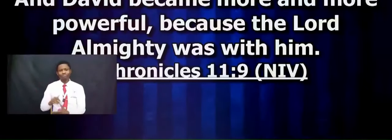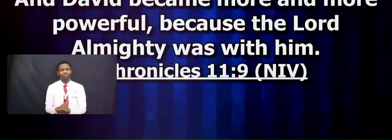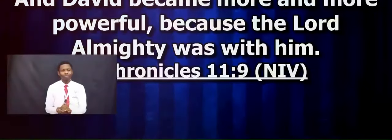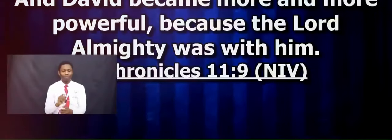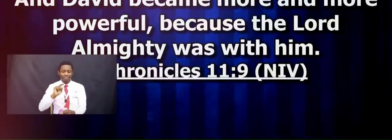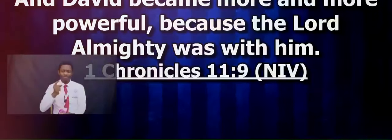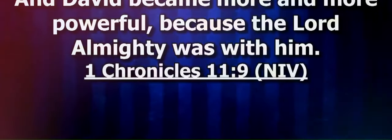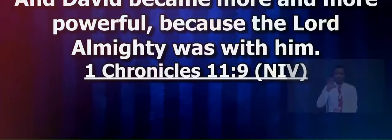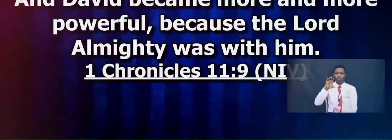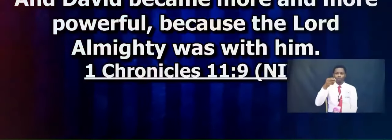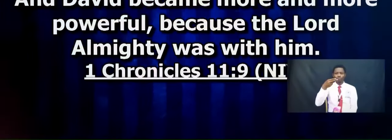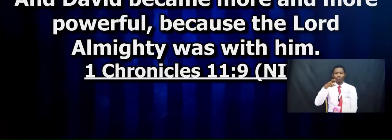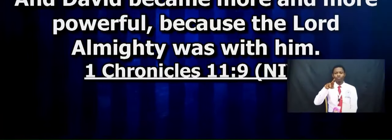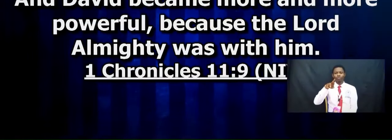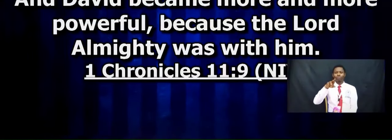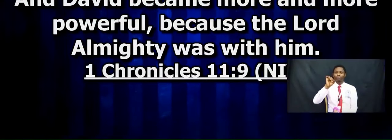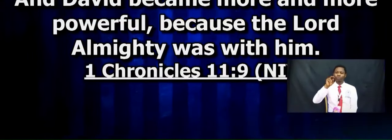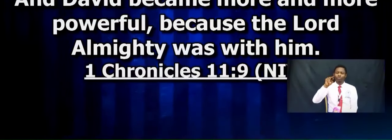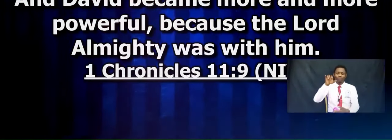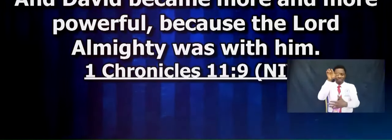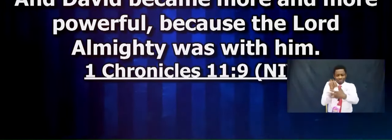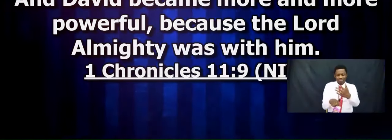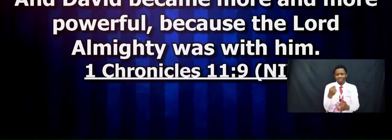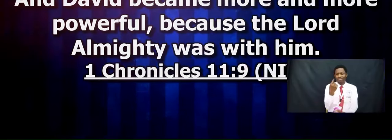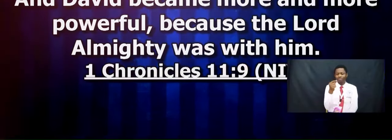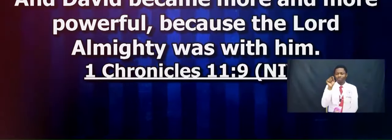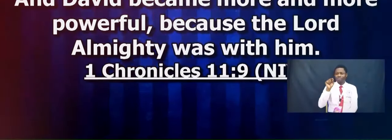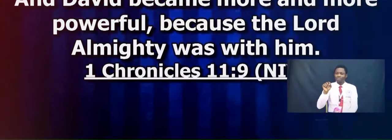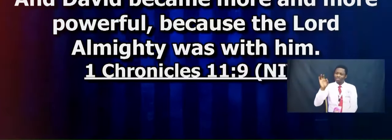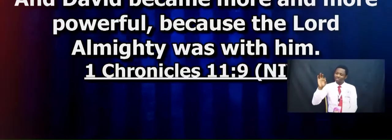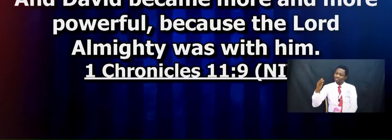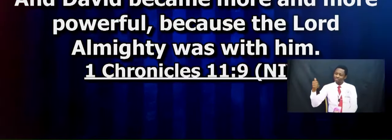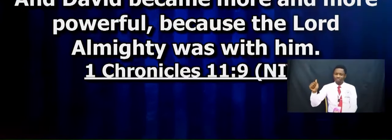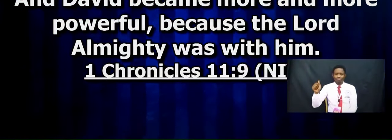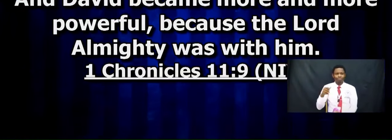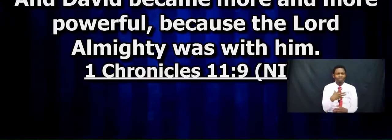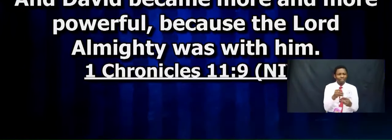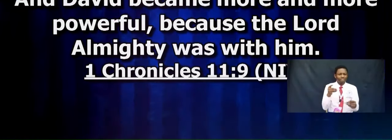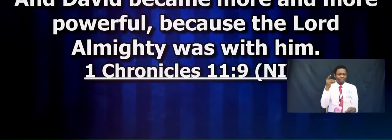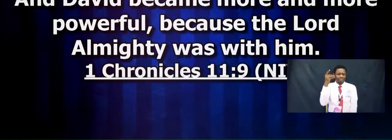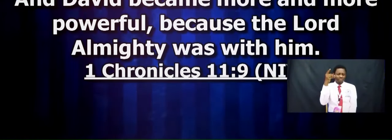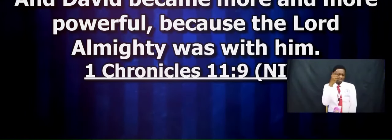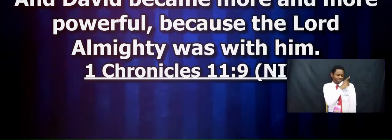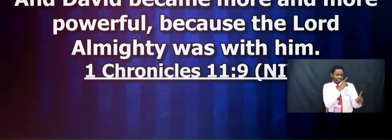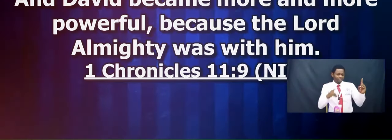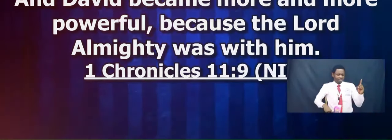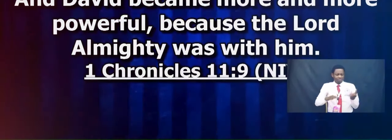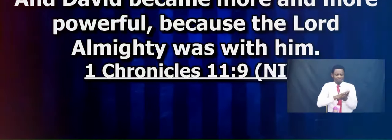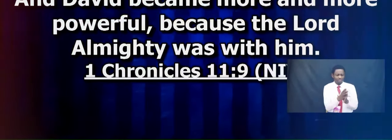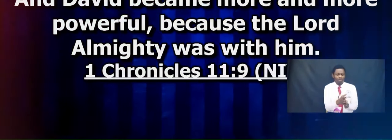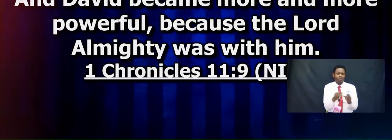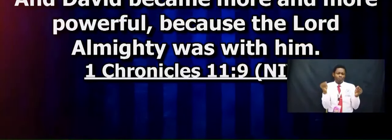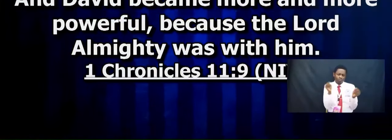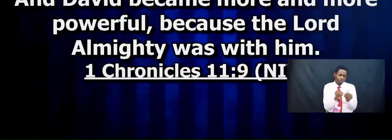1 Chronicles 11, 9 and 10. And David became more and more powerful